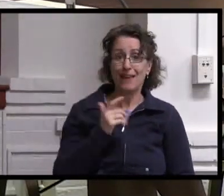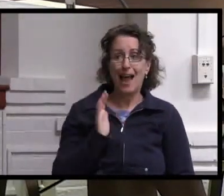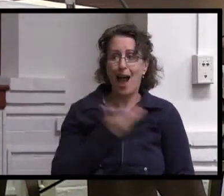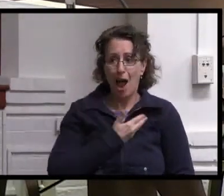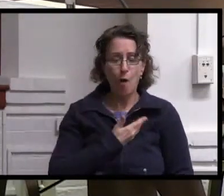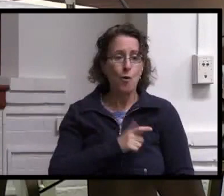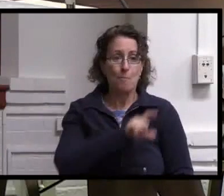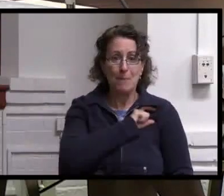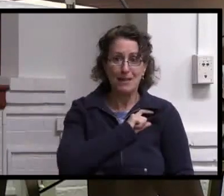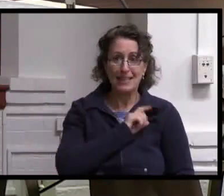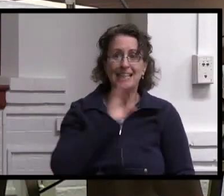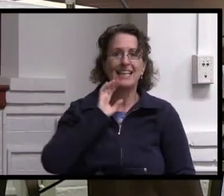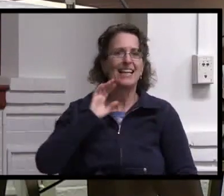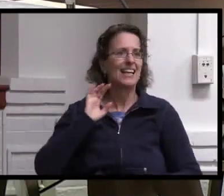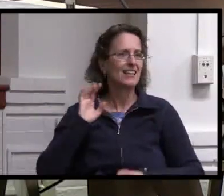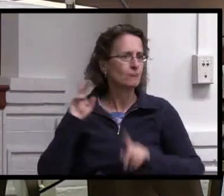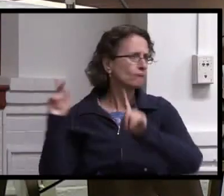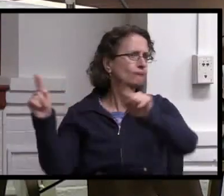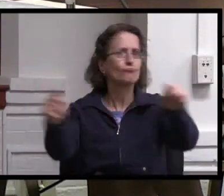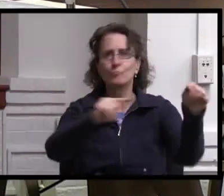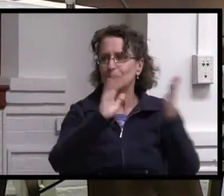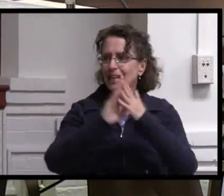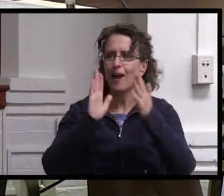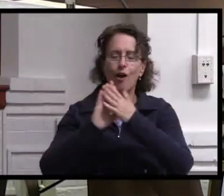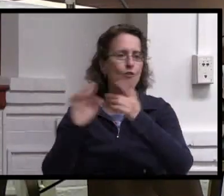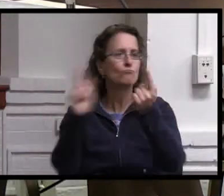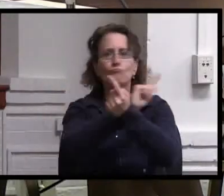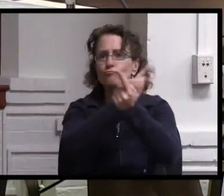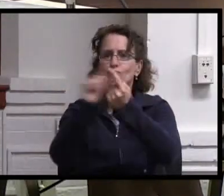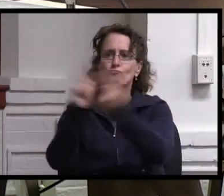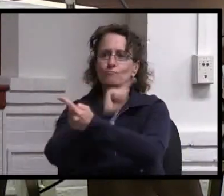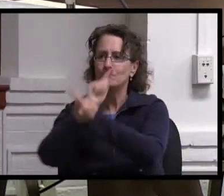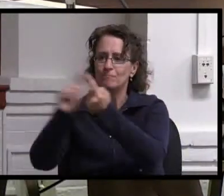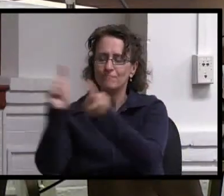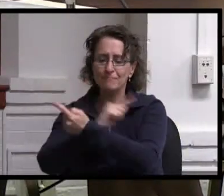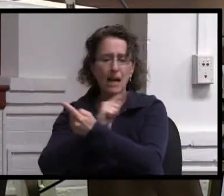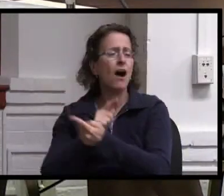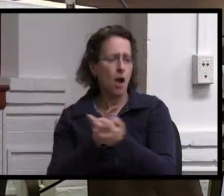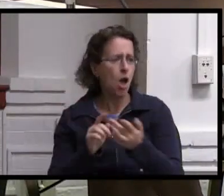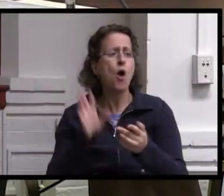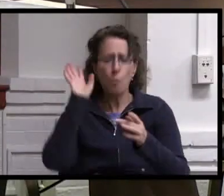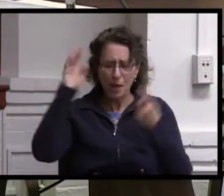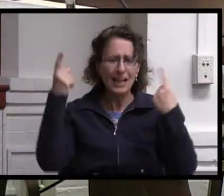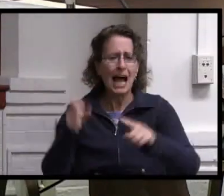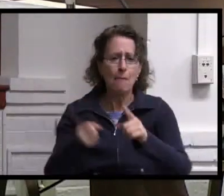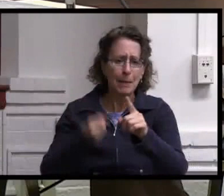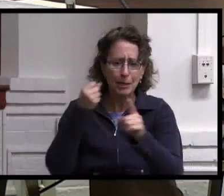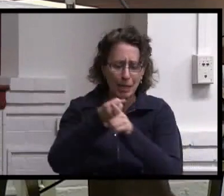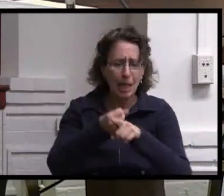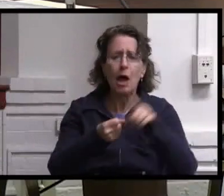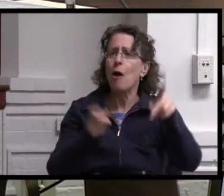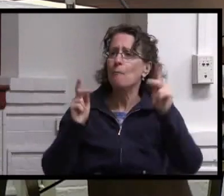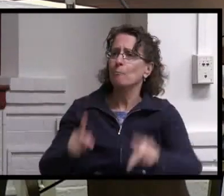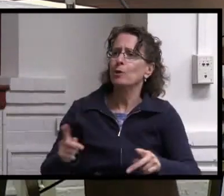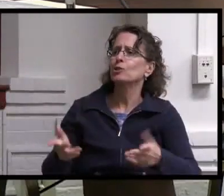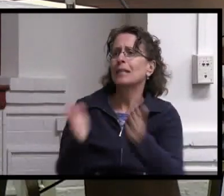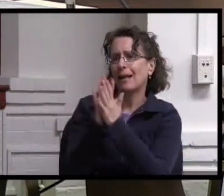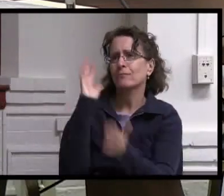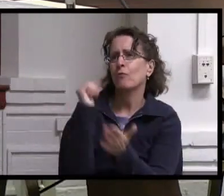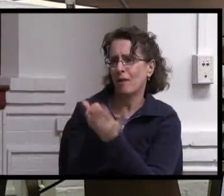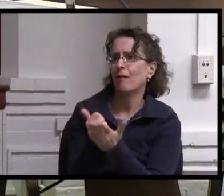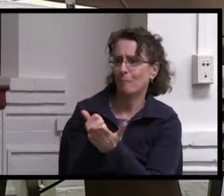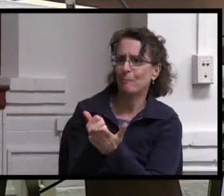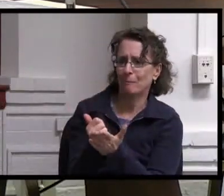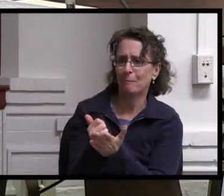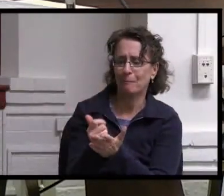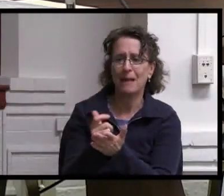times they're going to be like, you know what, you're right. Give me a hand. I need this. I need that. And then hopefully we'll have